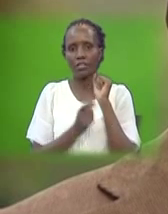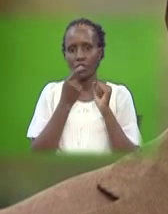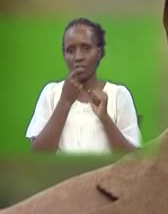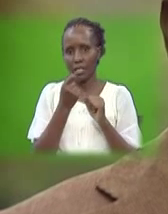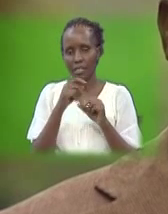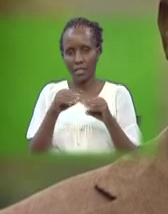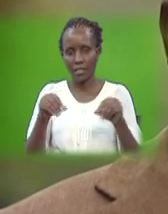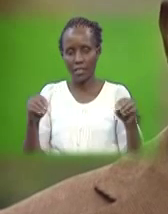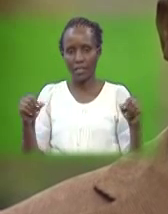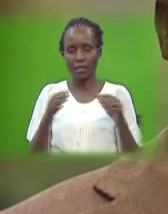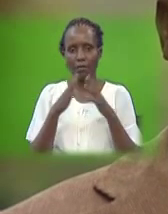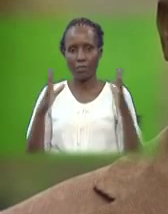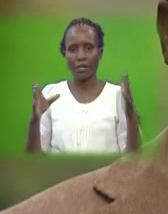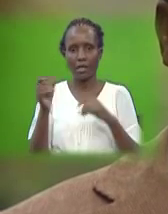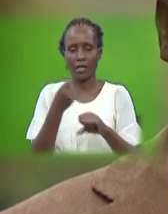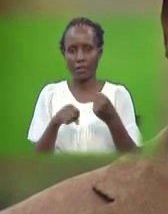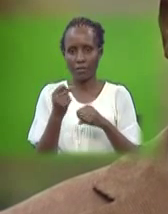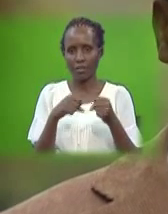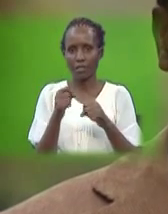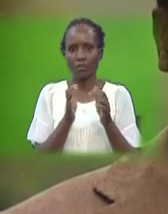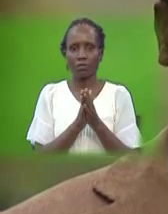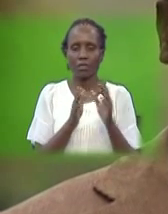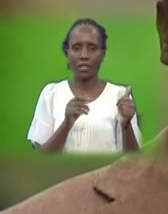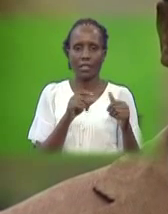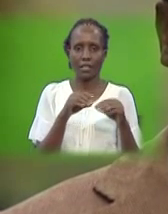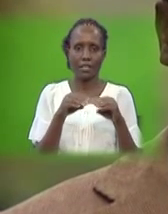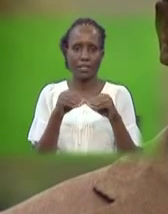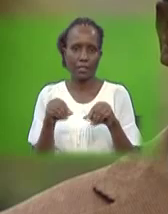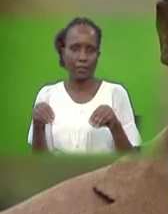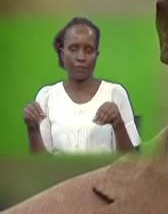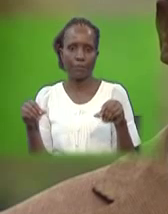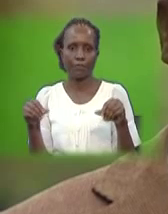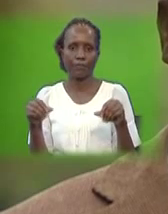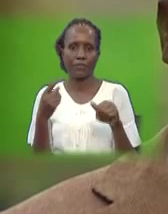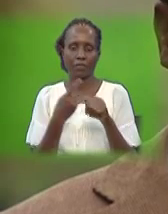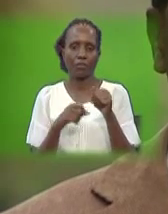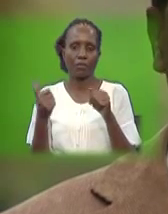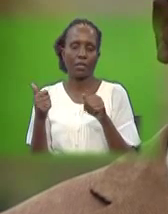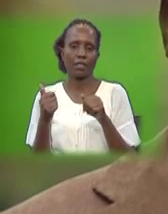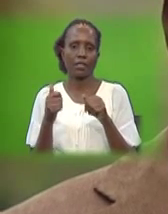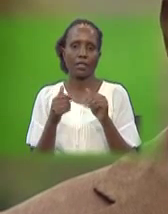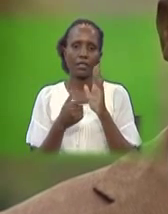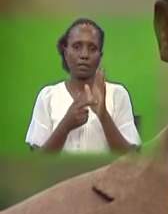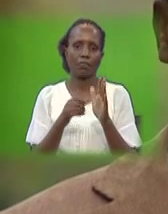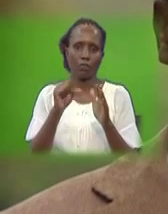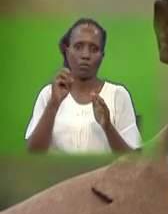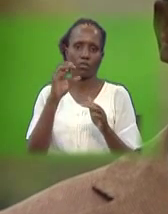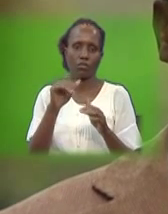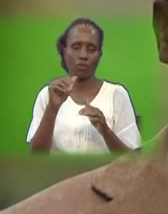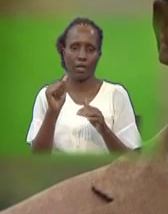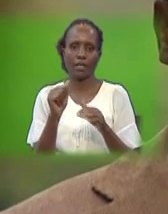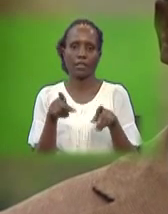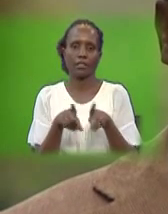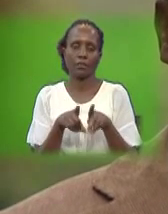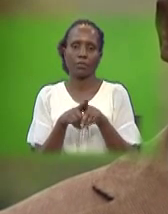activities, rice seed production, as well as other seed from other crops like soybean. We do